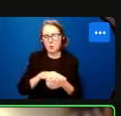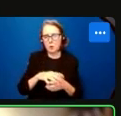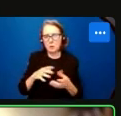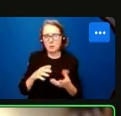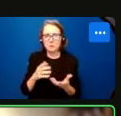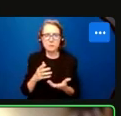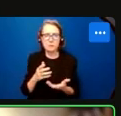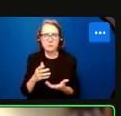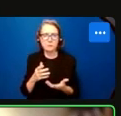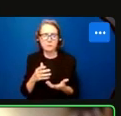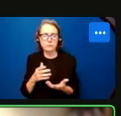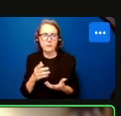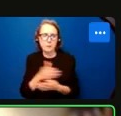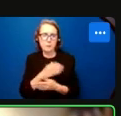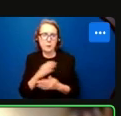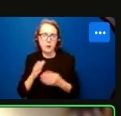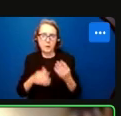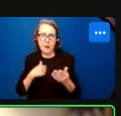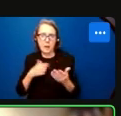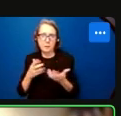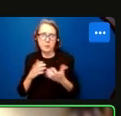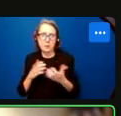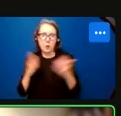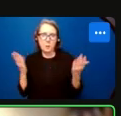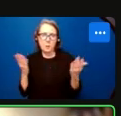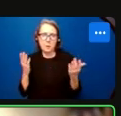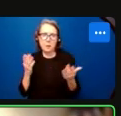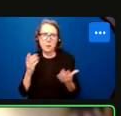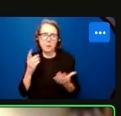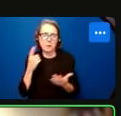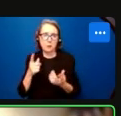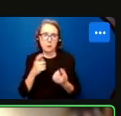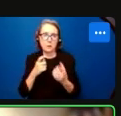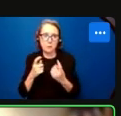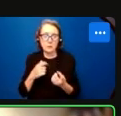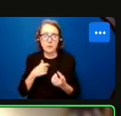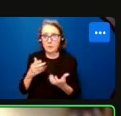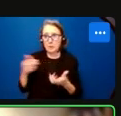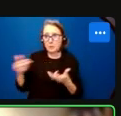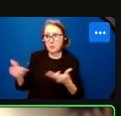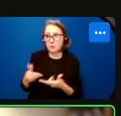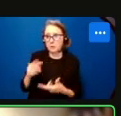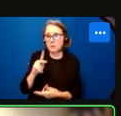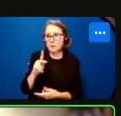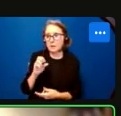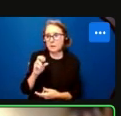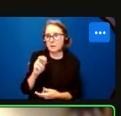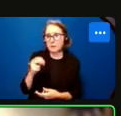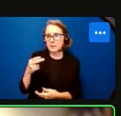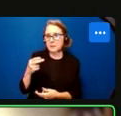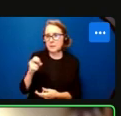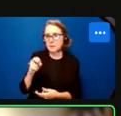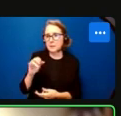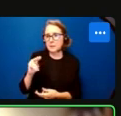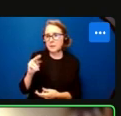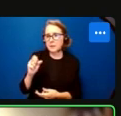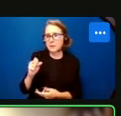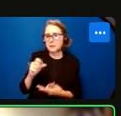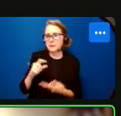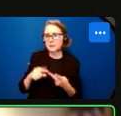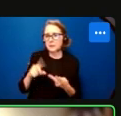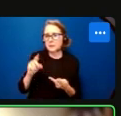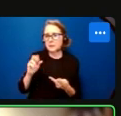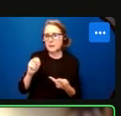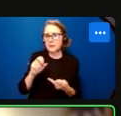I conclude, I just want to open the floor to questions. I wanted to introduce Kevin Hines, Dan Strandy, and Jamie